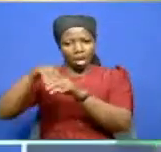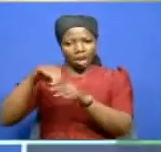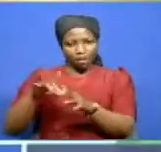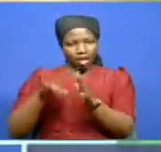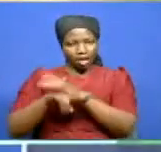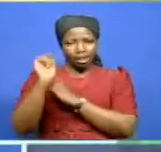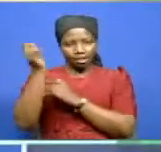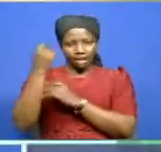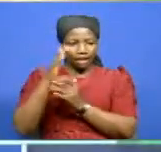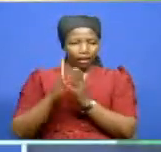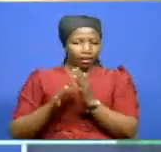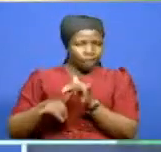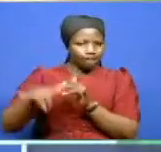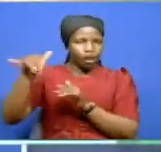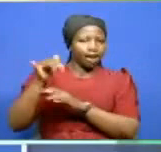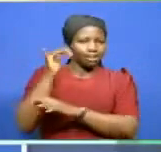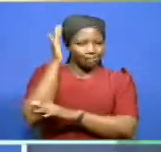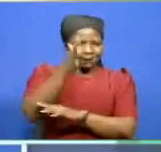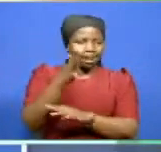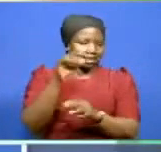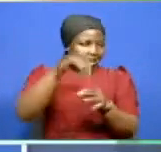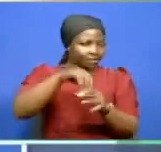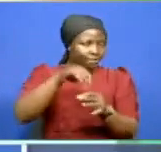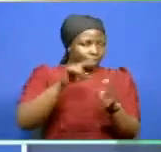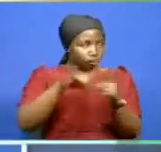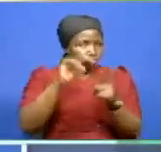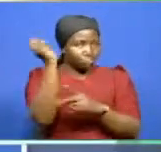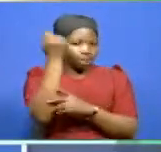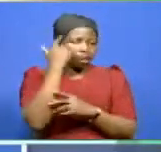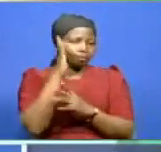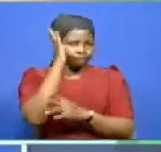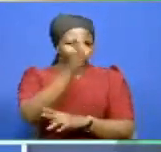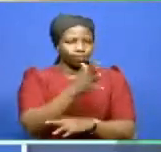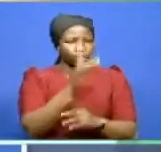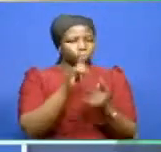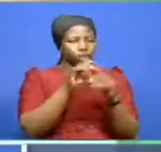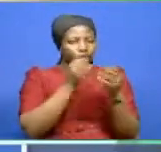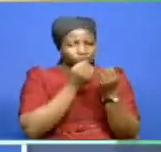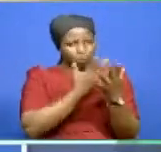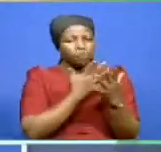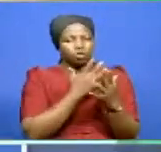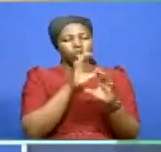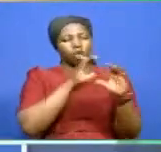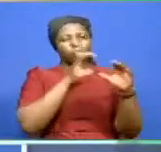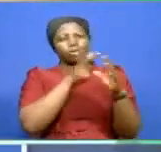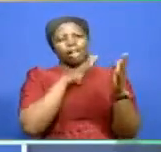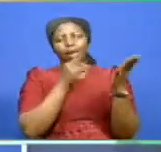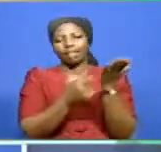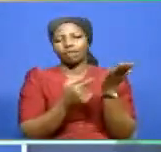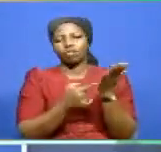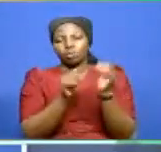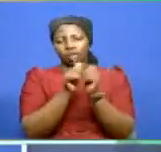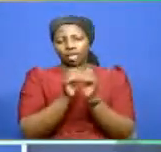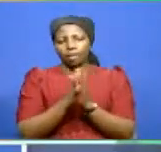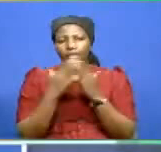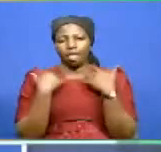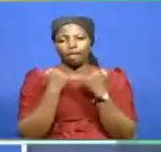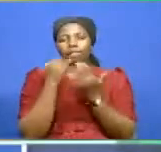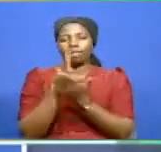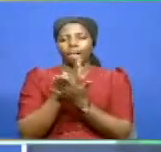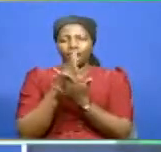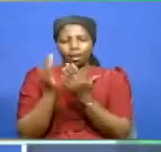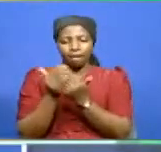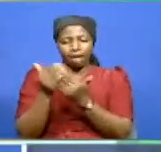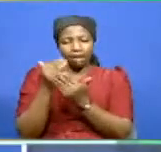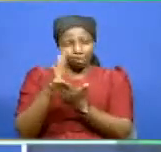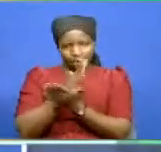Foreign direct investments to Kenya were mainly directed into the information, communication and technology and healthcare sectors. According to